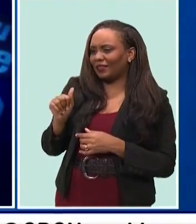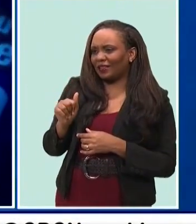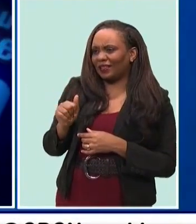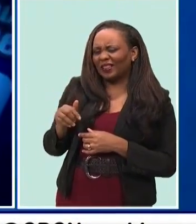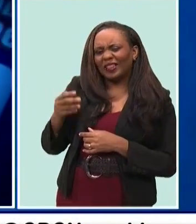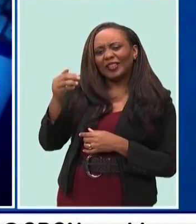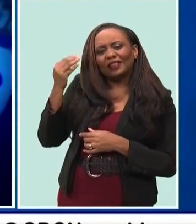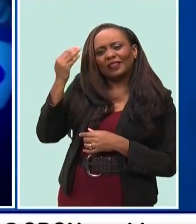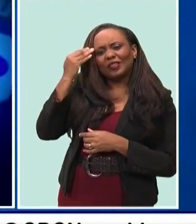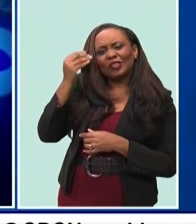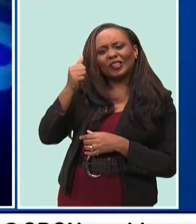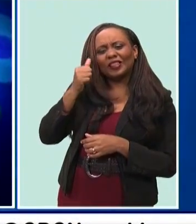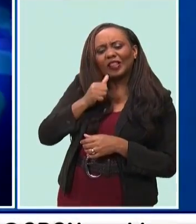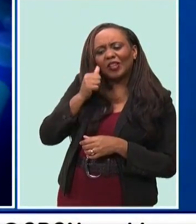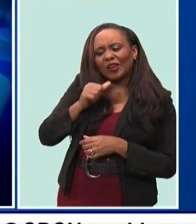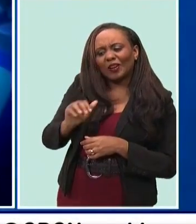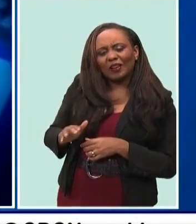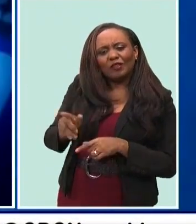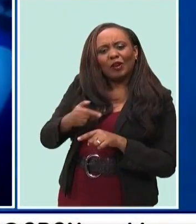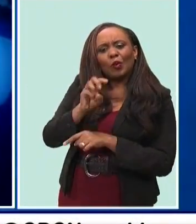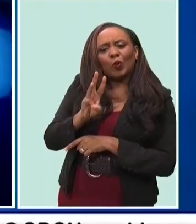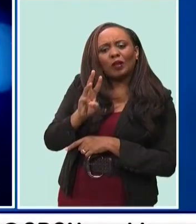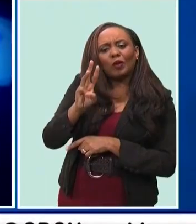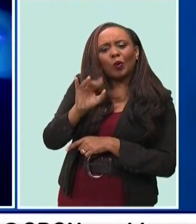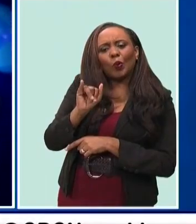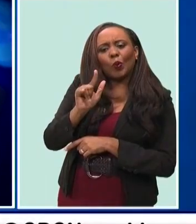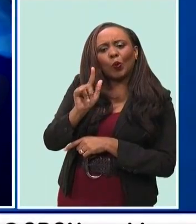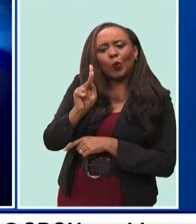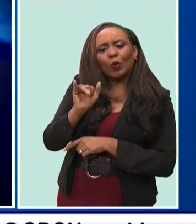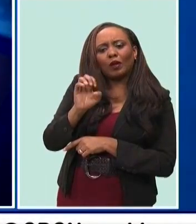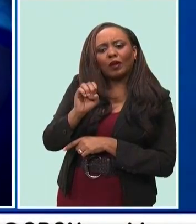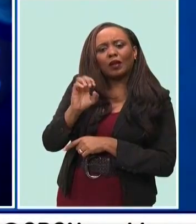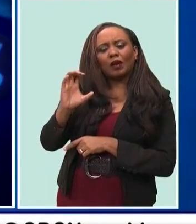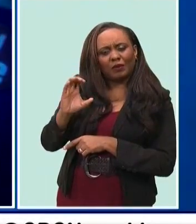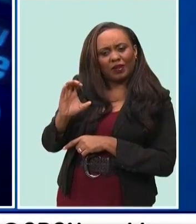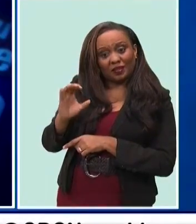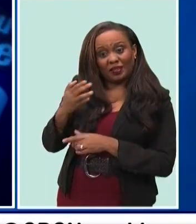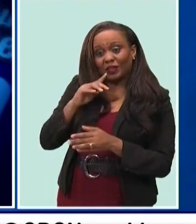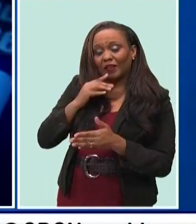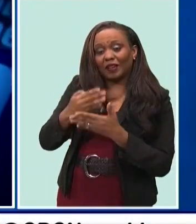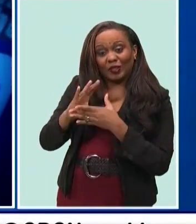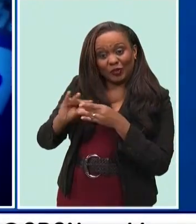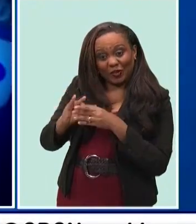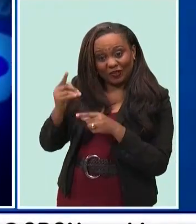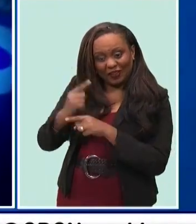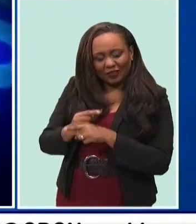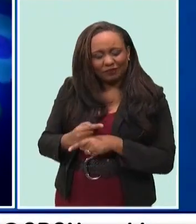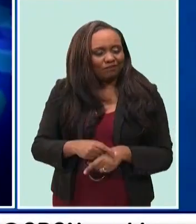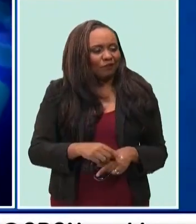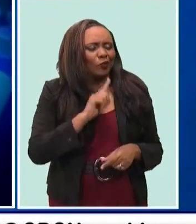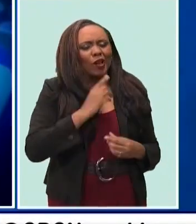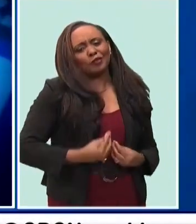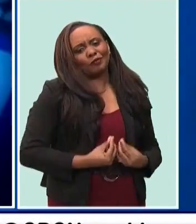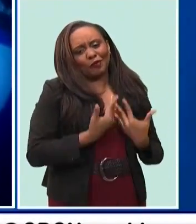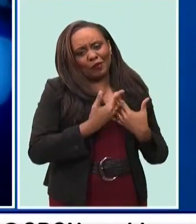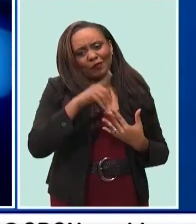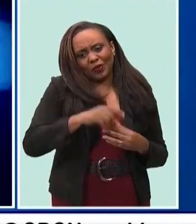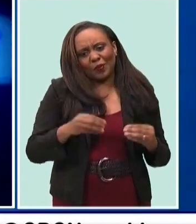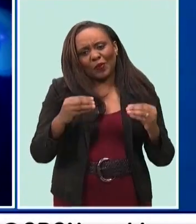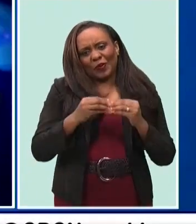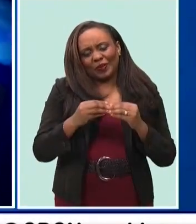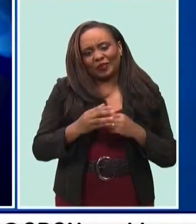Kayla Nugent? I'd say that's such a wonderful story to share on International Women's Day, don't you think? Totally inspiring. We need more of that in the world.